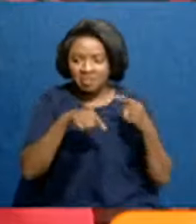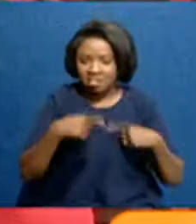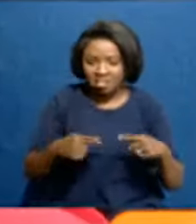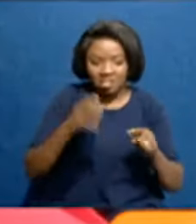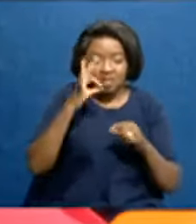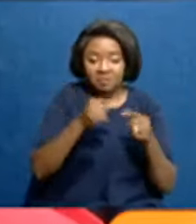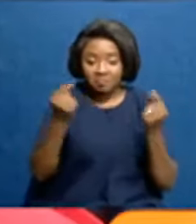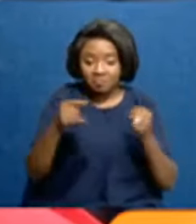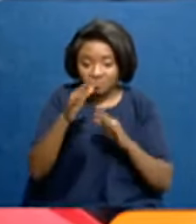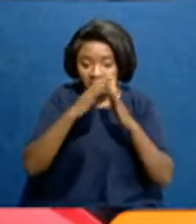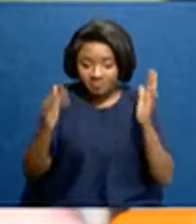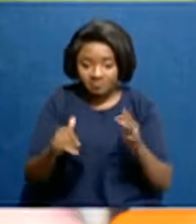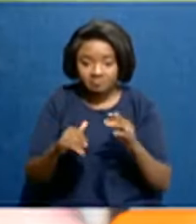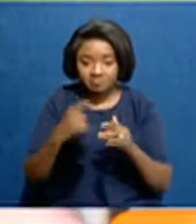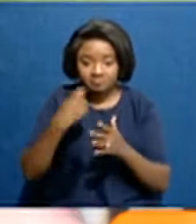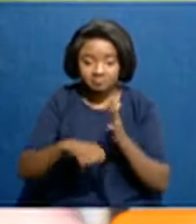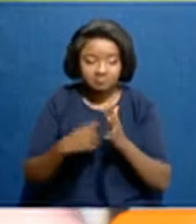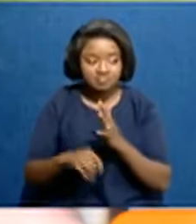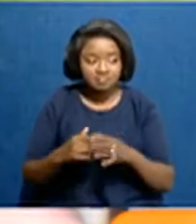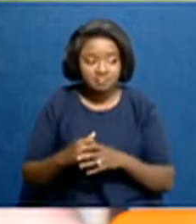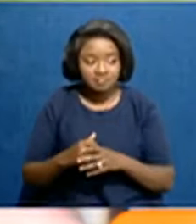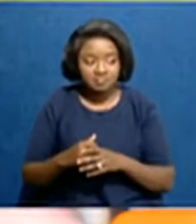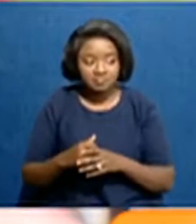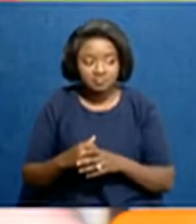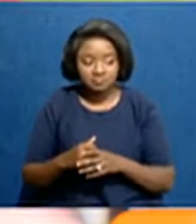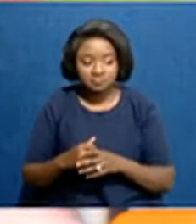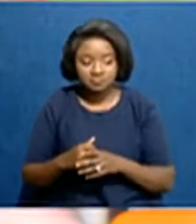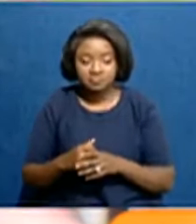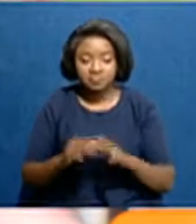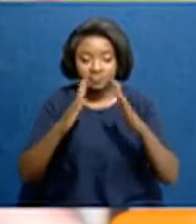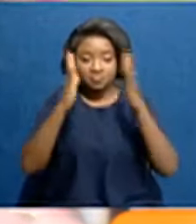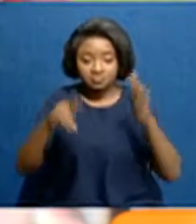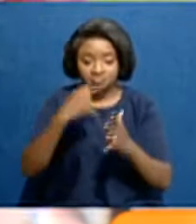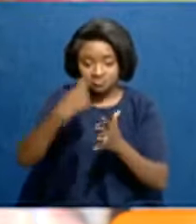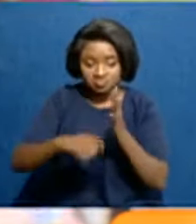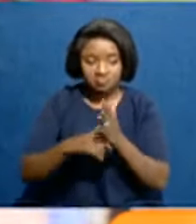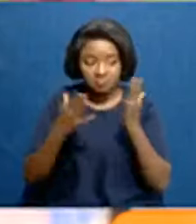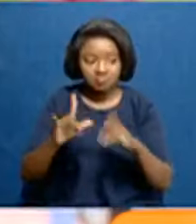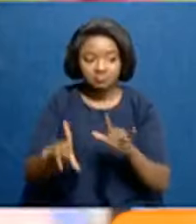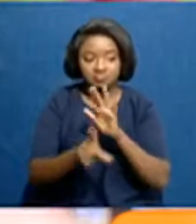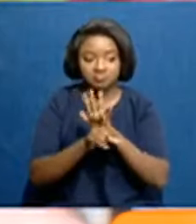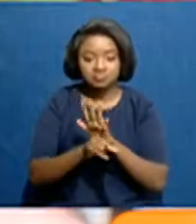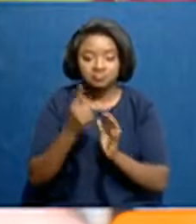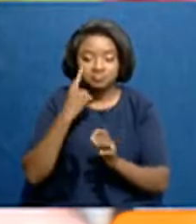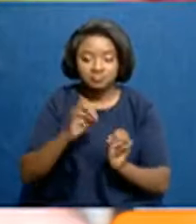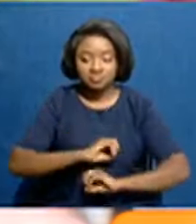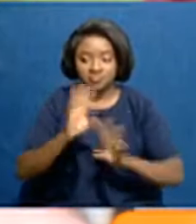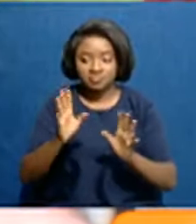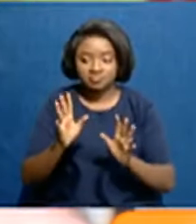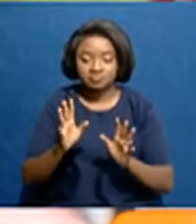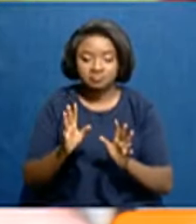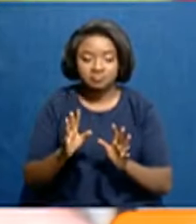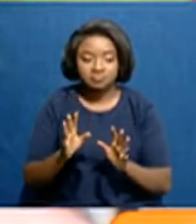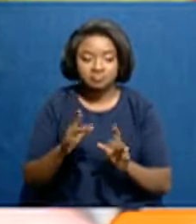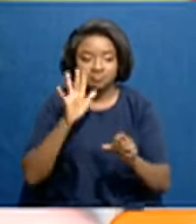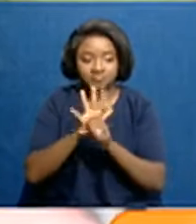levy have been turning to. The housing levy is now law, and so begins yet another phase of a journey which, to a